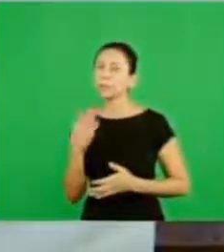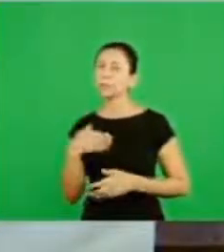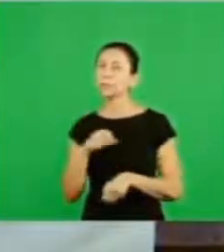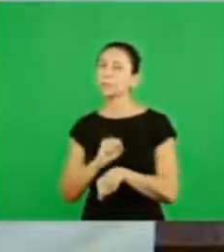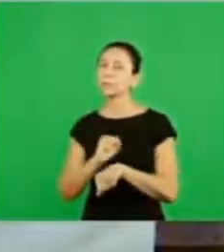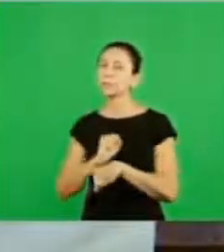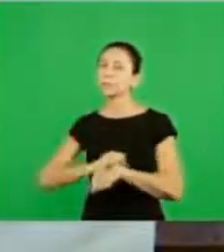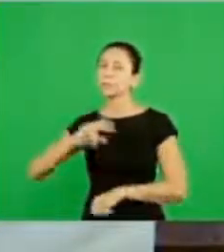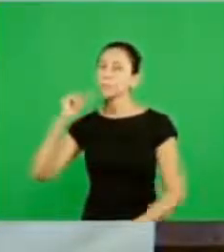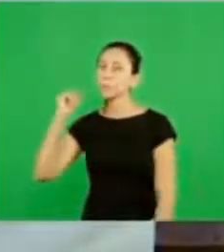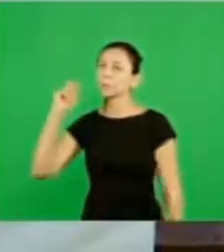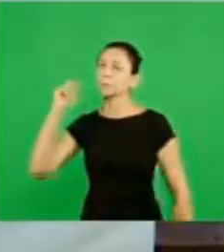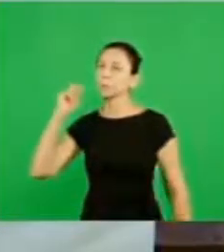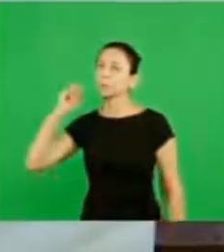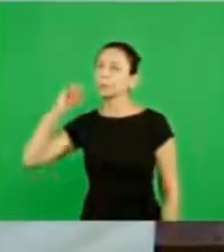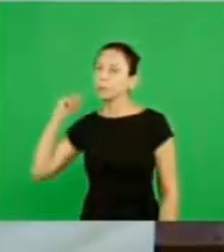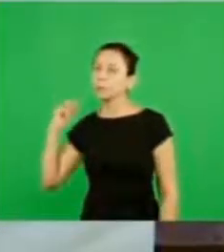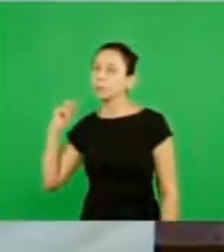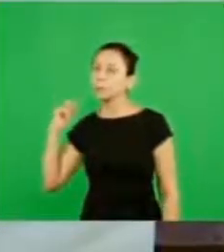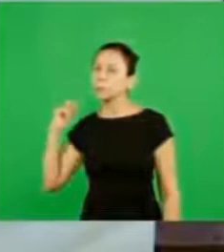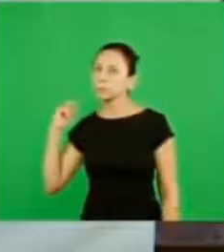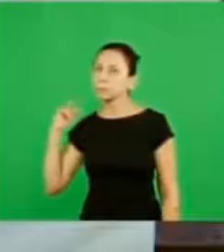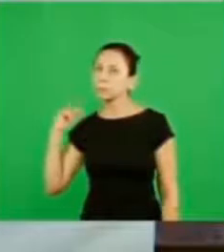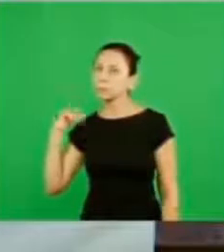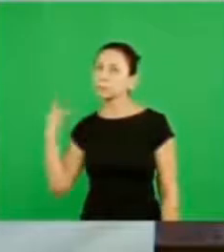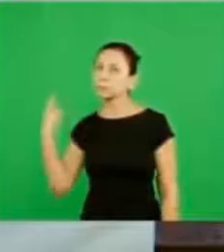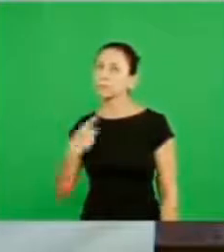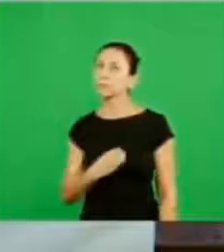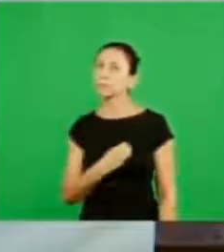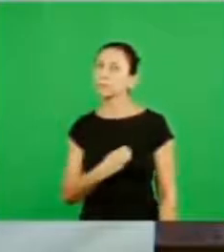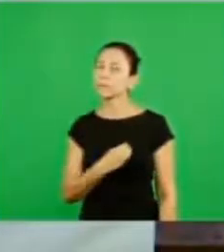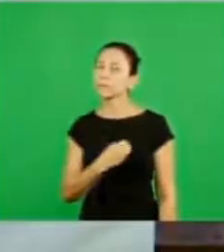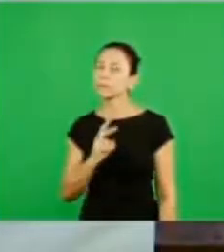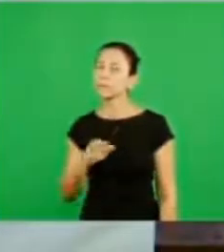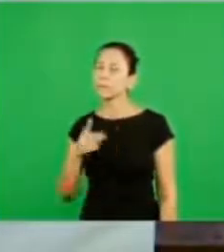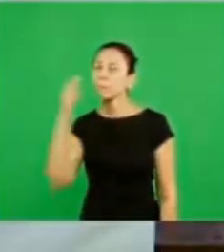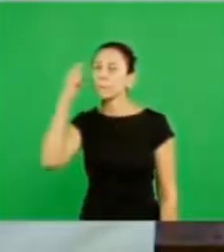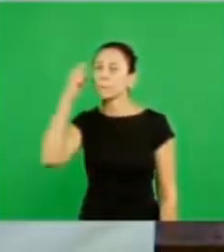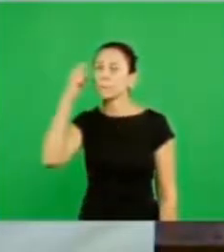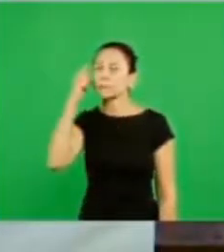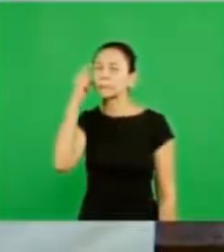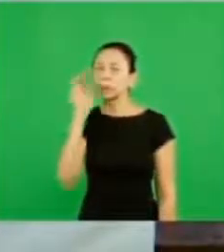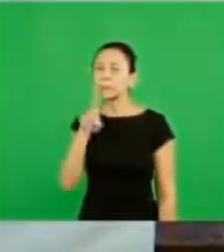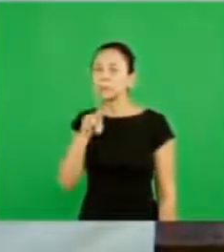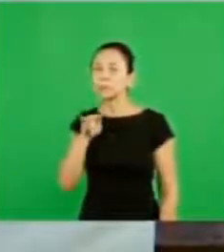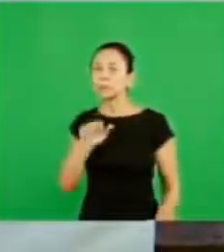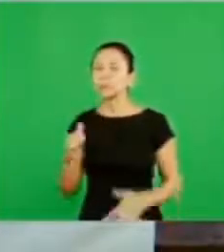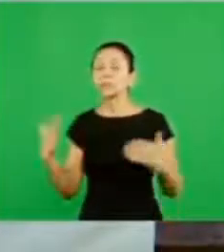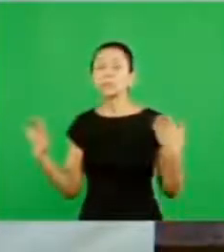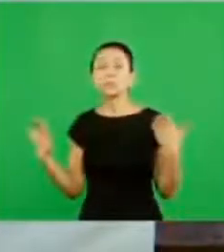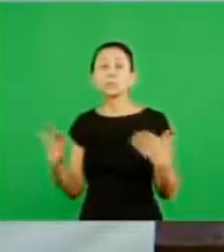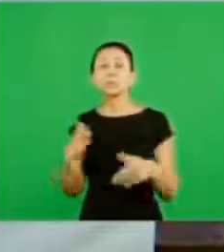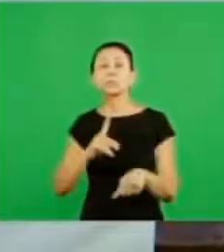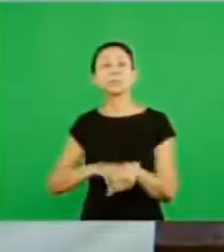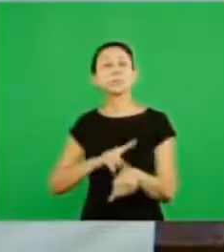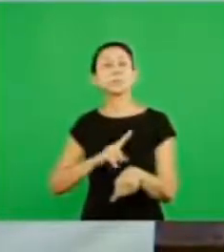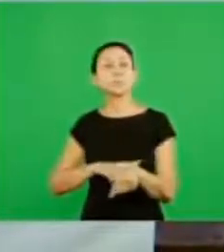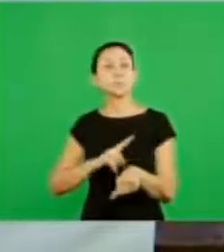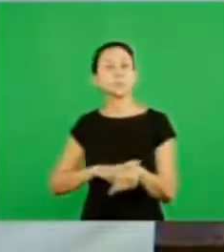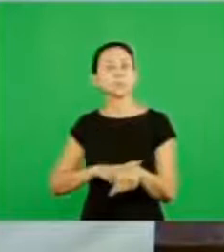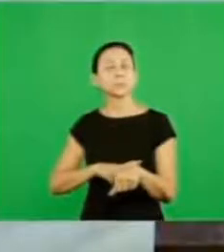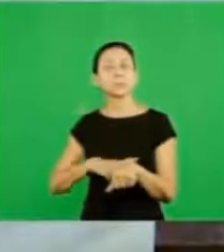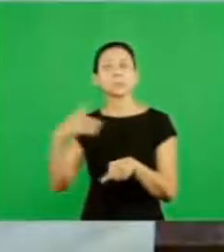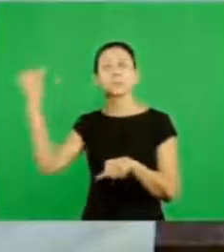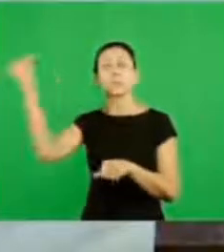is a celebration to what we waited for, what we lived our whole life thinking